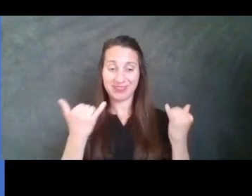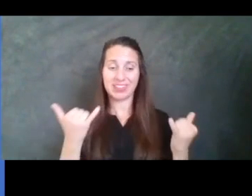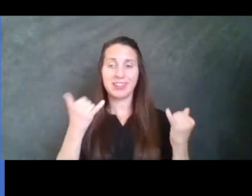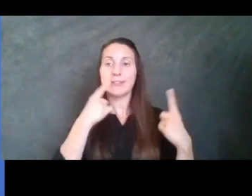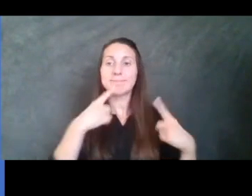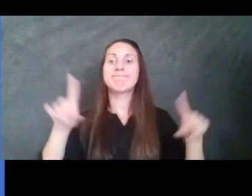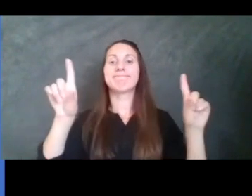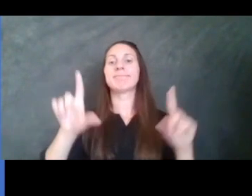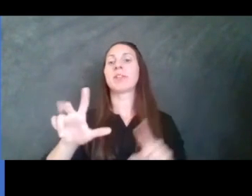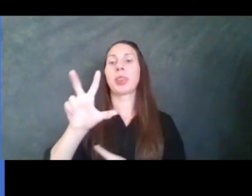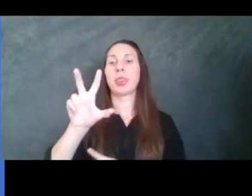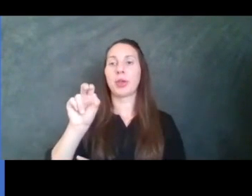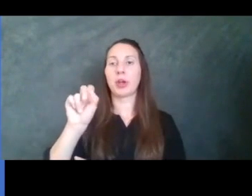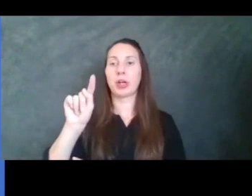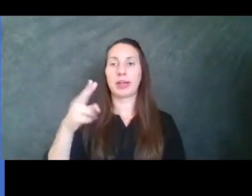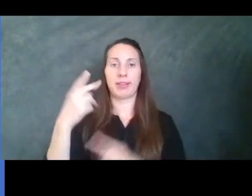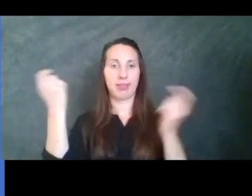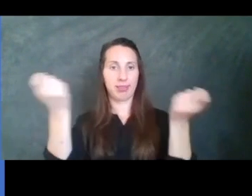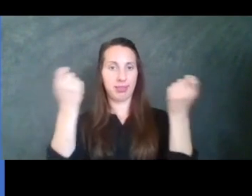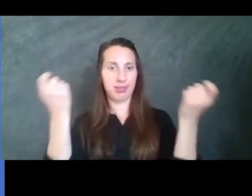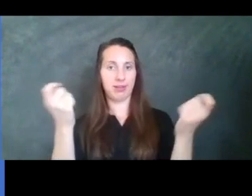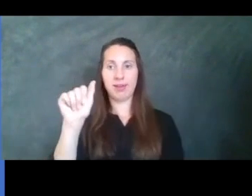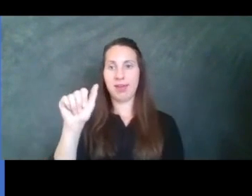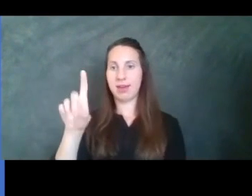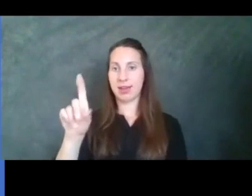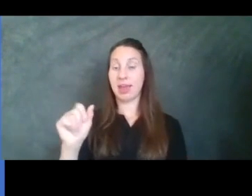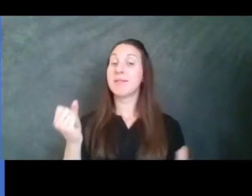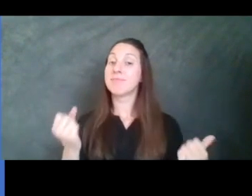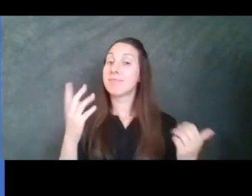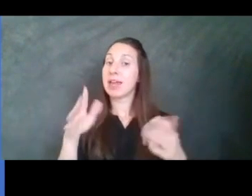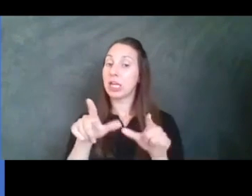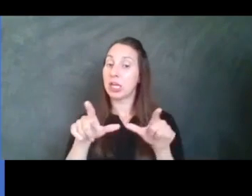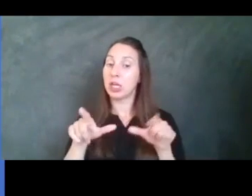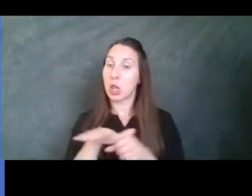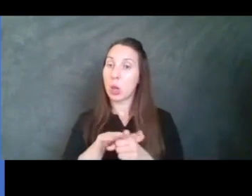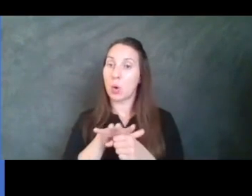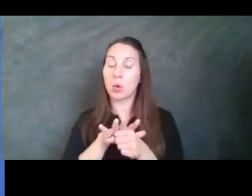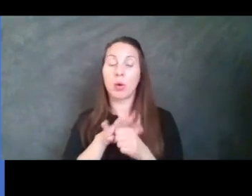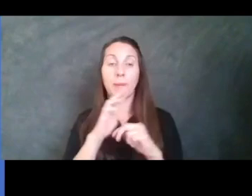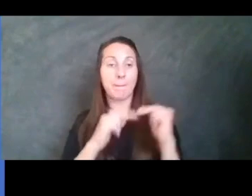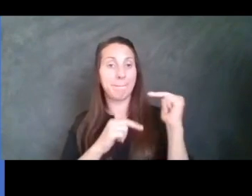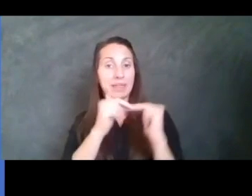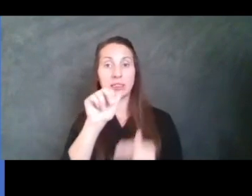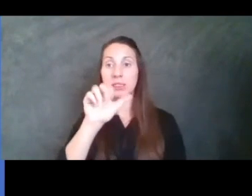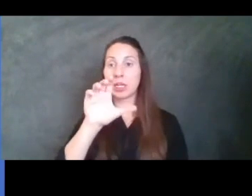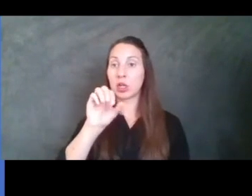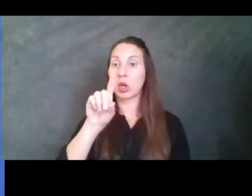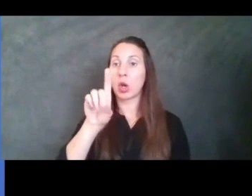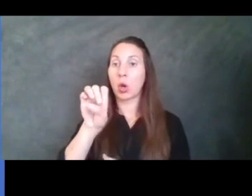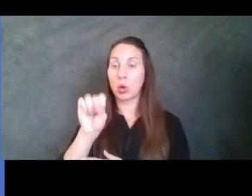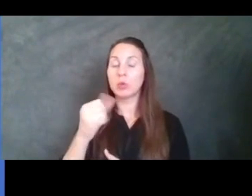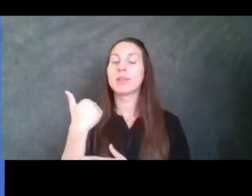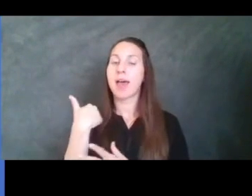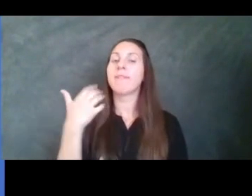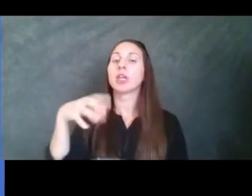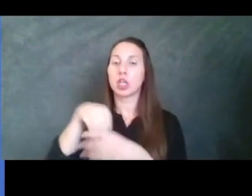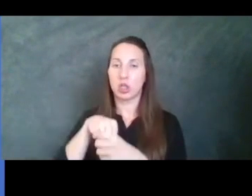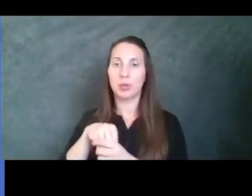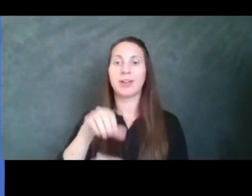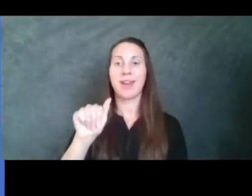ADA, many local building codes have incorporated the ADA